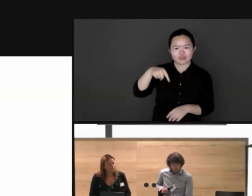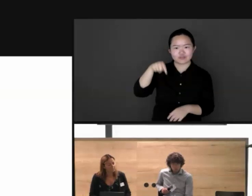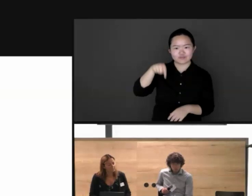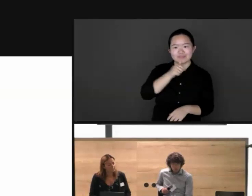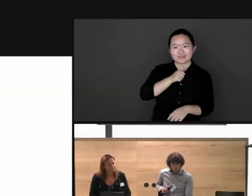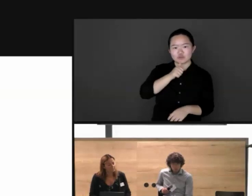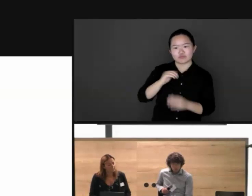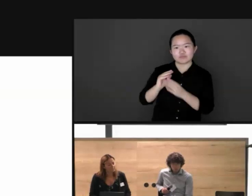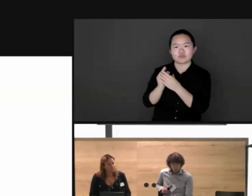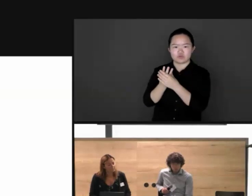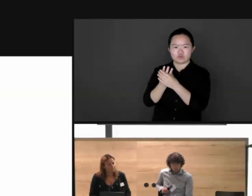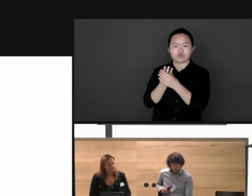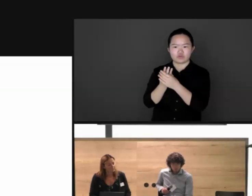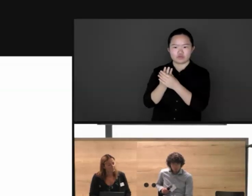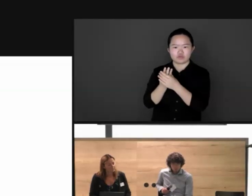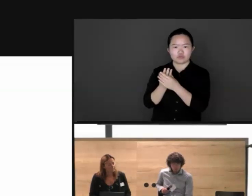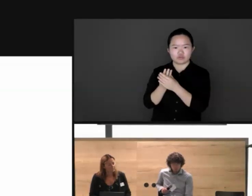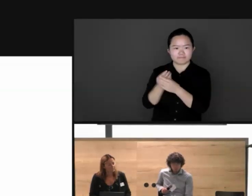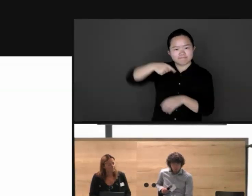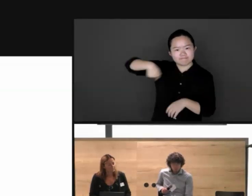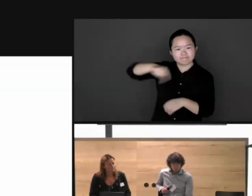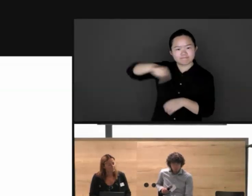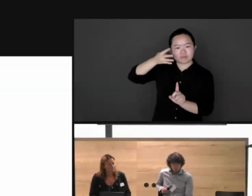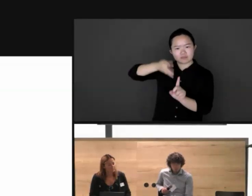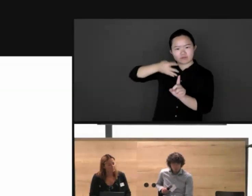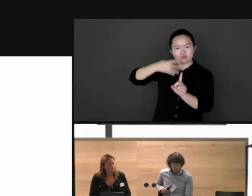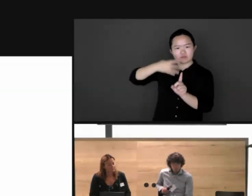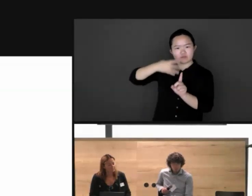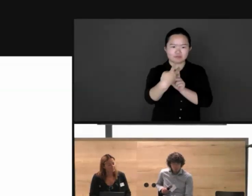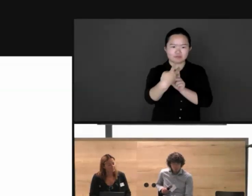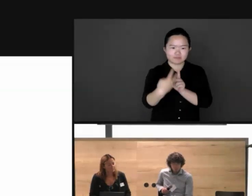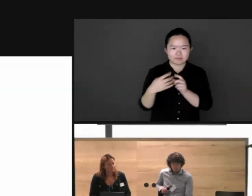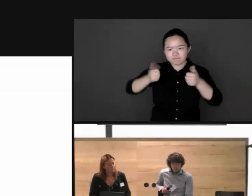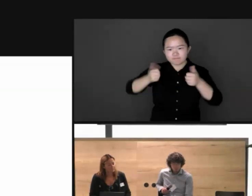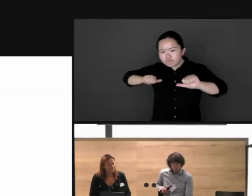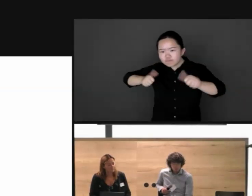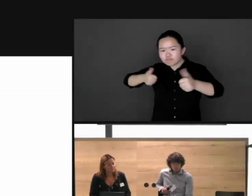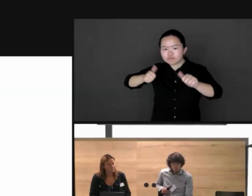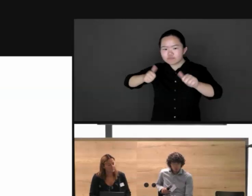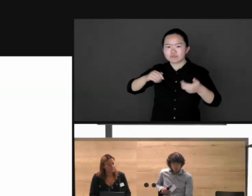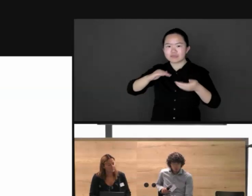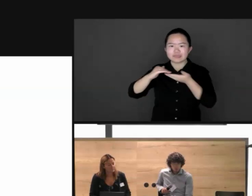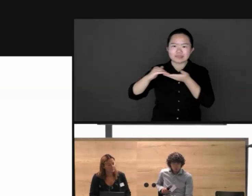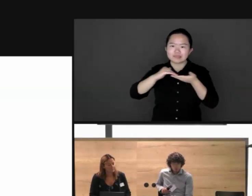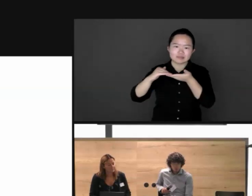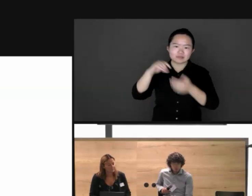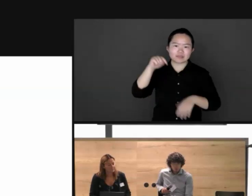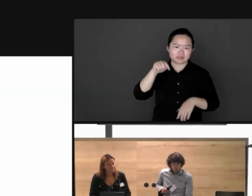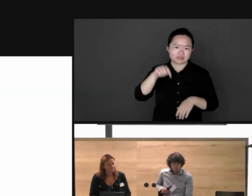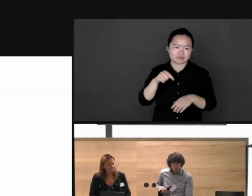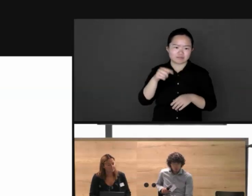requirements. Secondly, the evaluation process used in Estonia is manual testing with